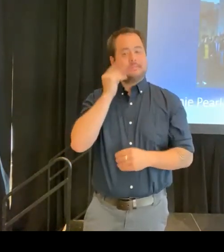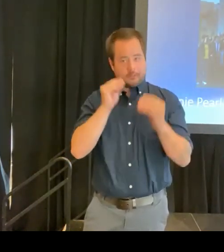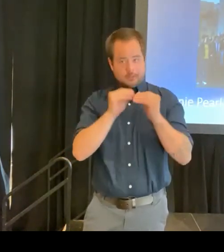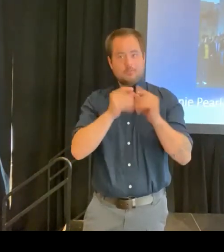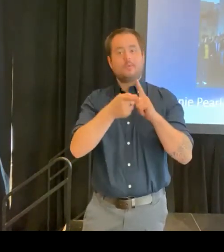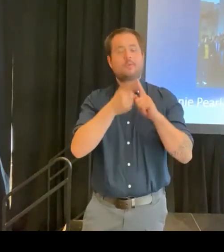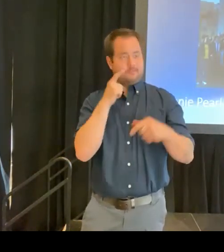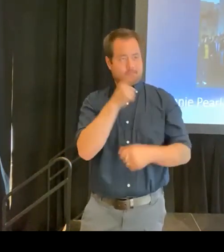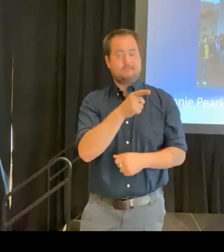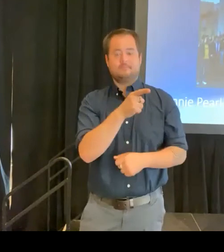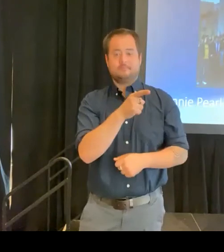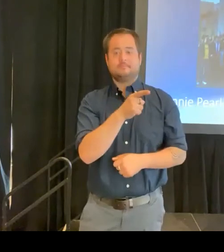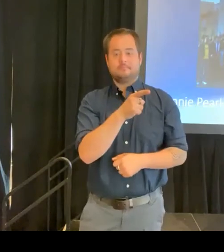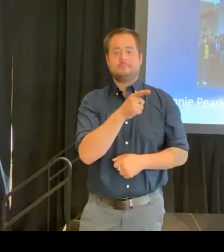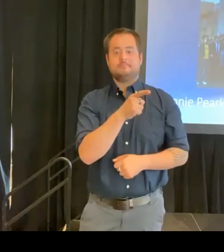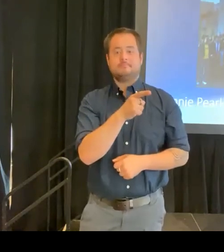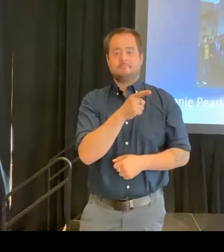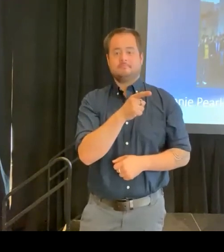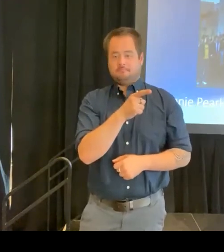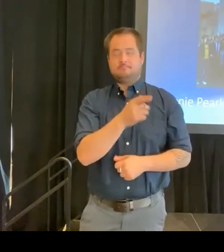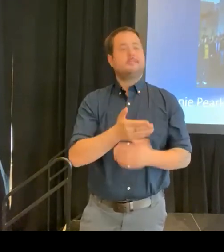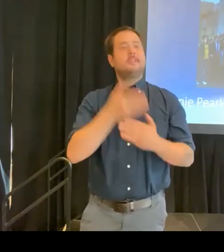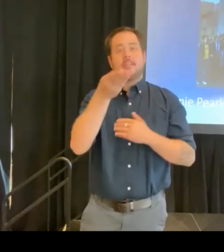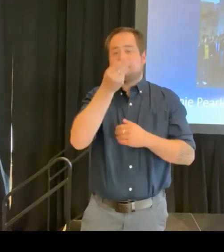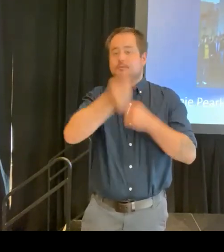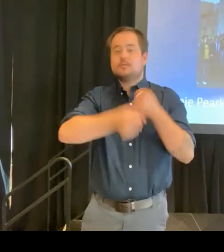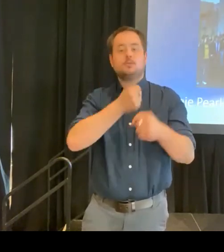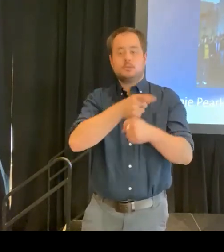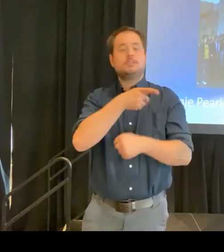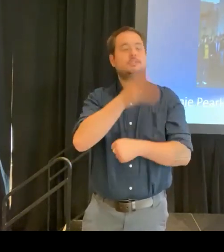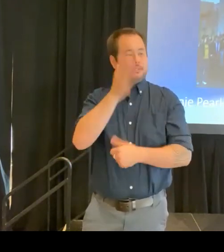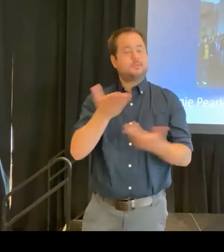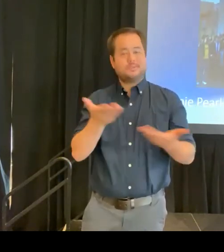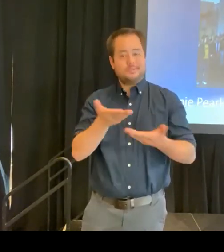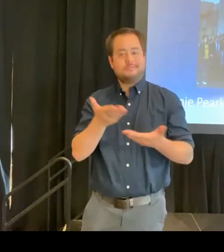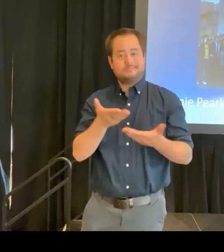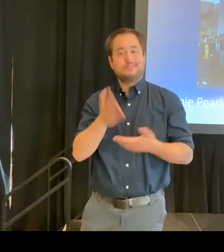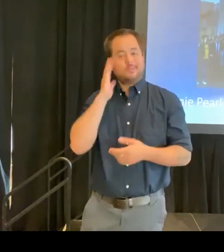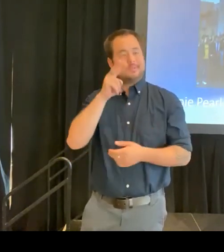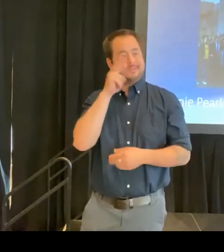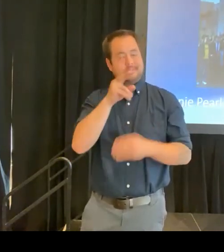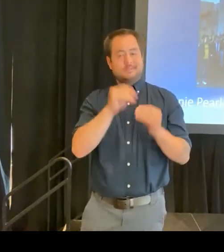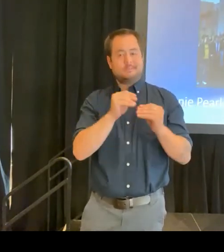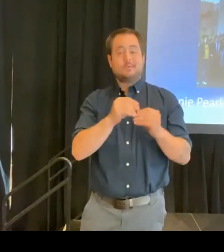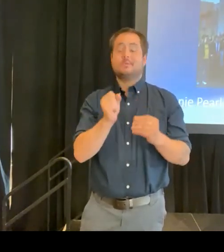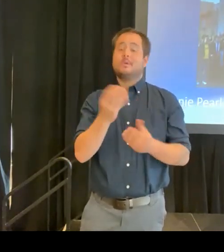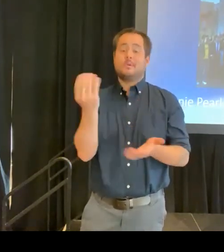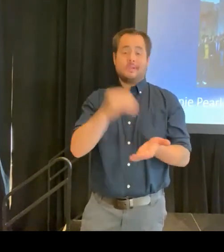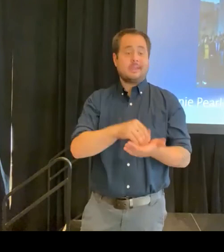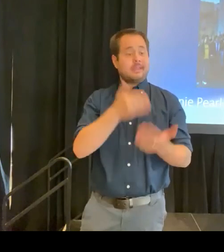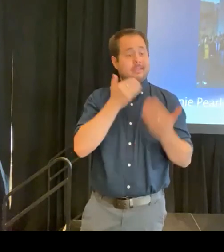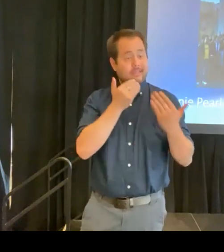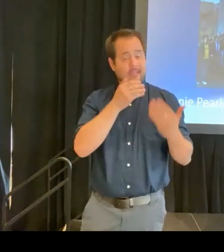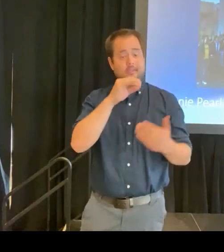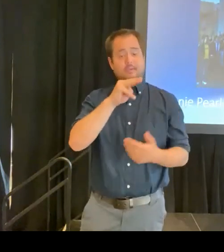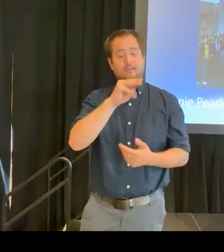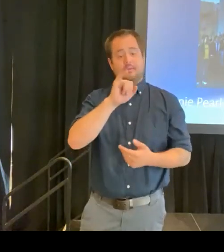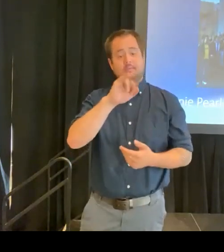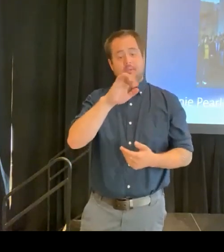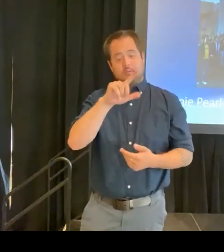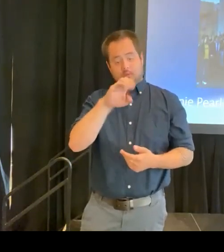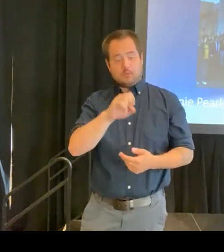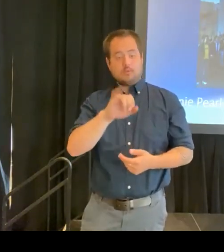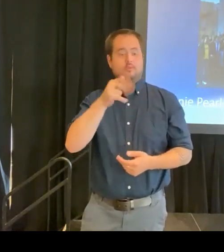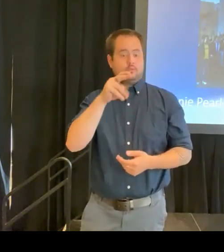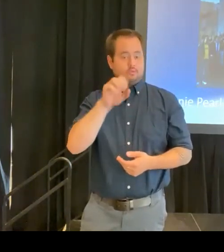from her in the coming years. So again, thank you, Miracle Jones, Annie Pearl